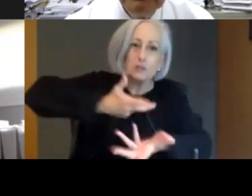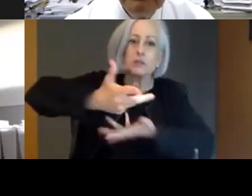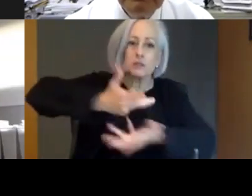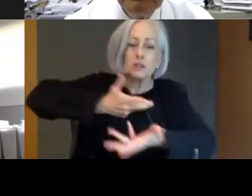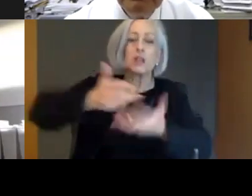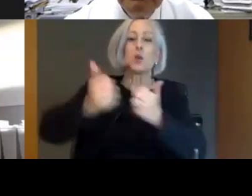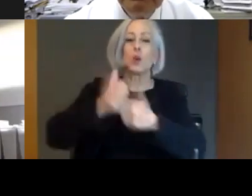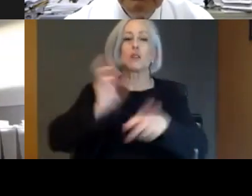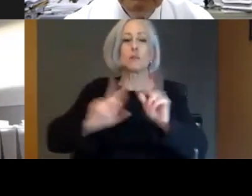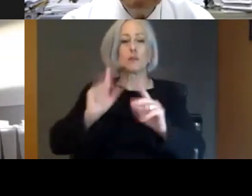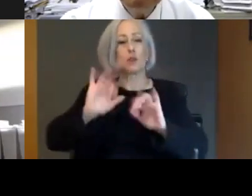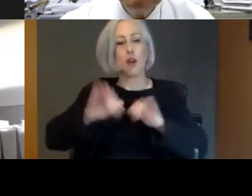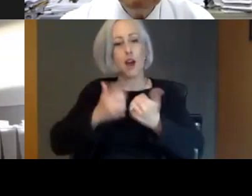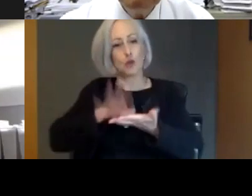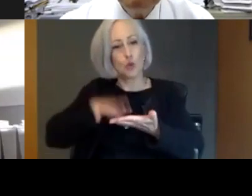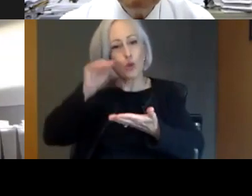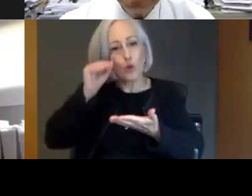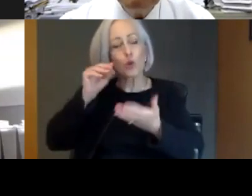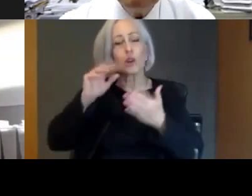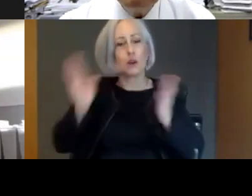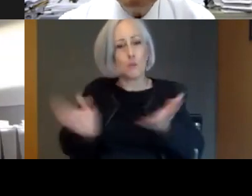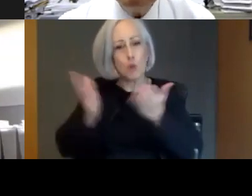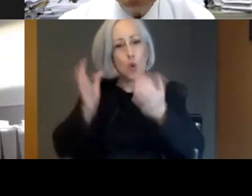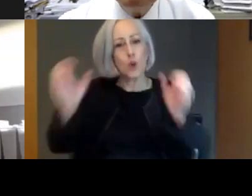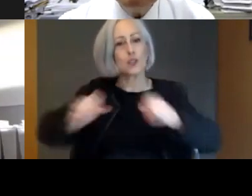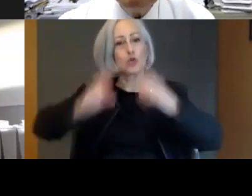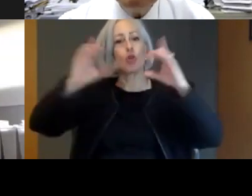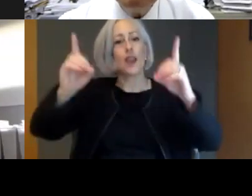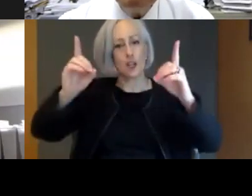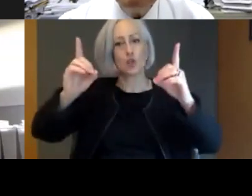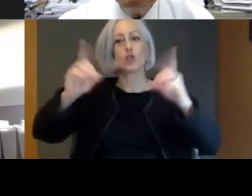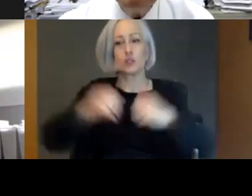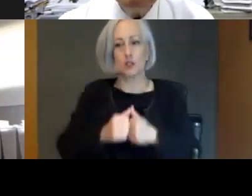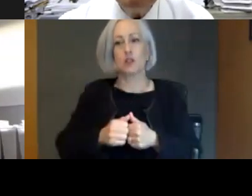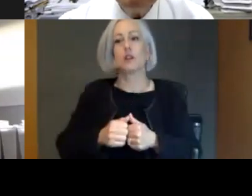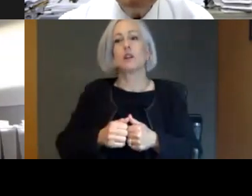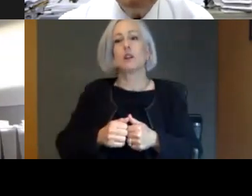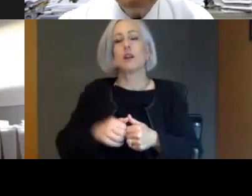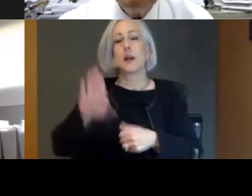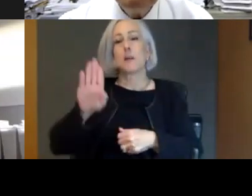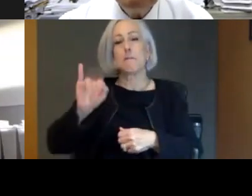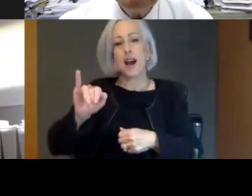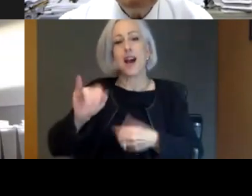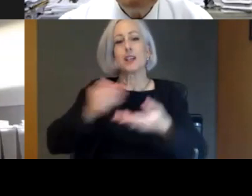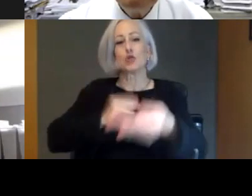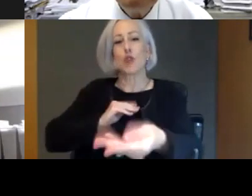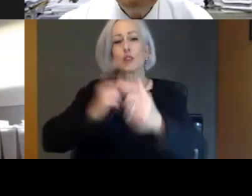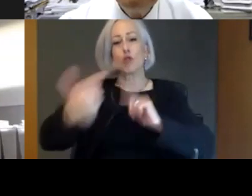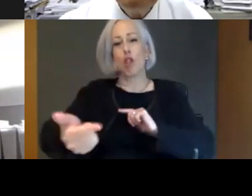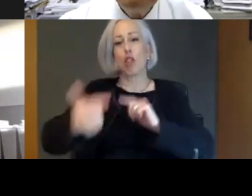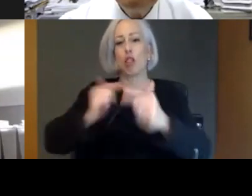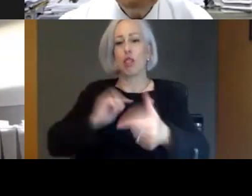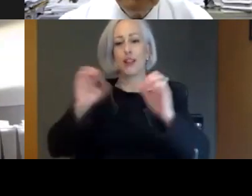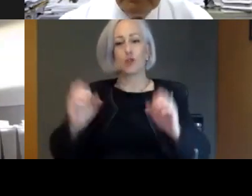to learn and to promote education and bidirectional education, then there's truly value in that, right,